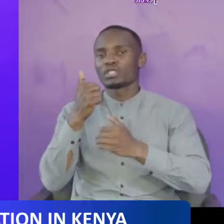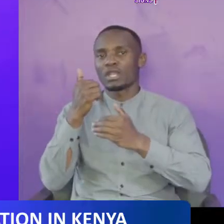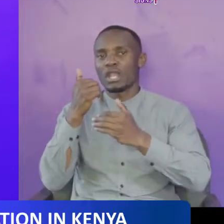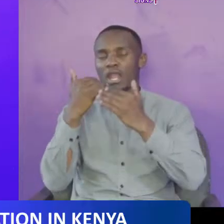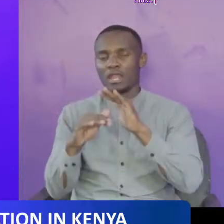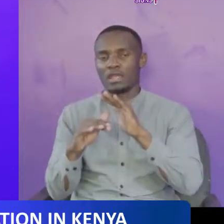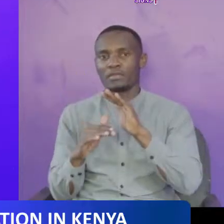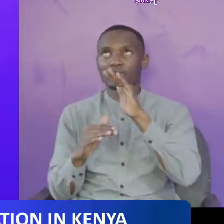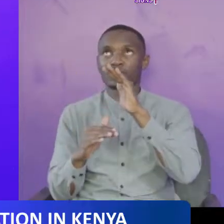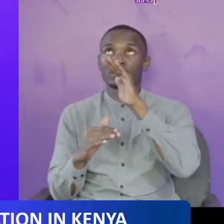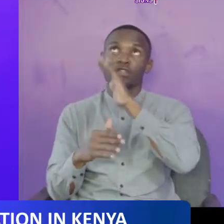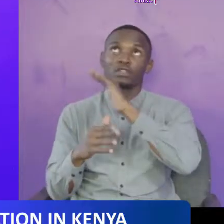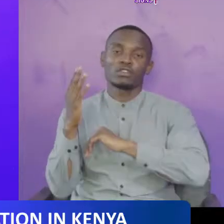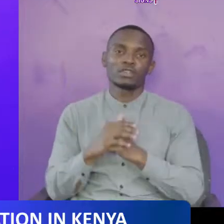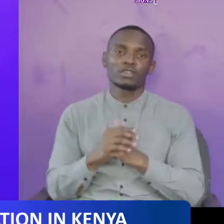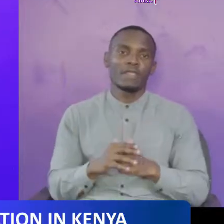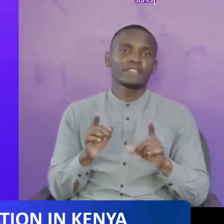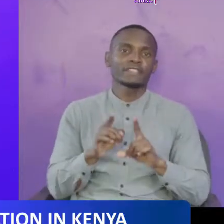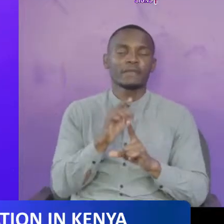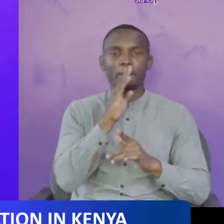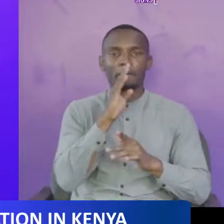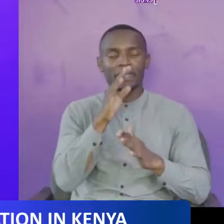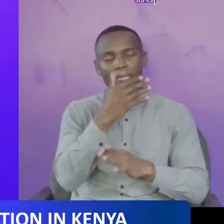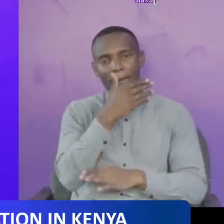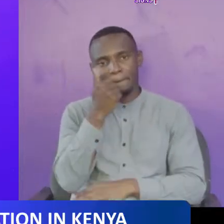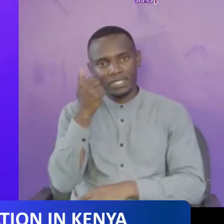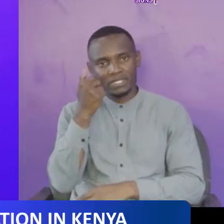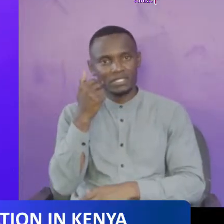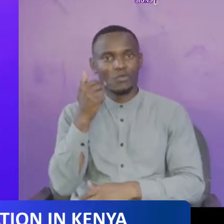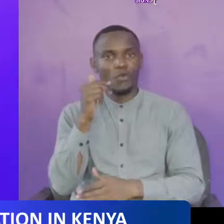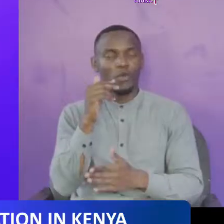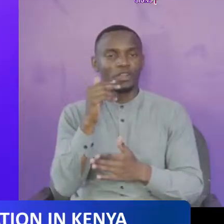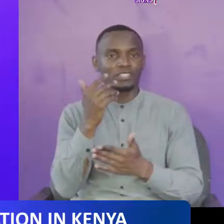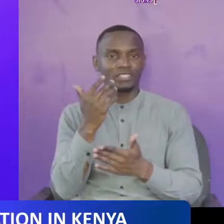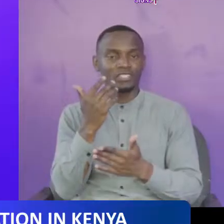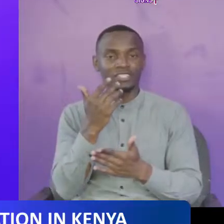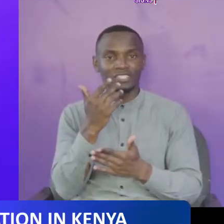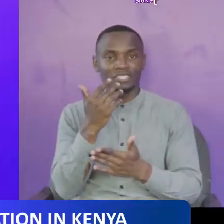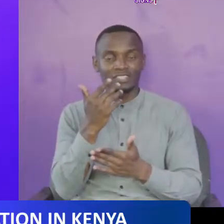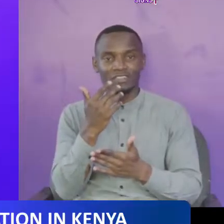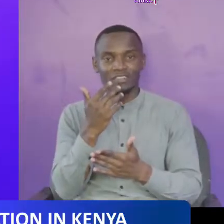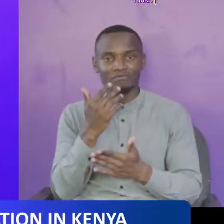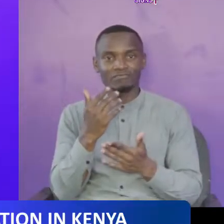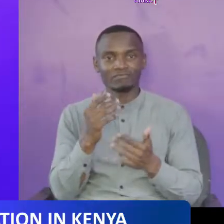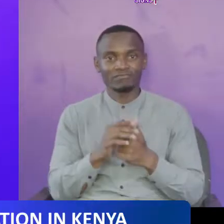you. I have a daughter who loves to say that I'm going to be the best version of me. And